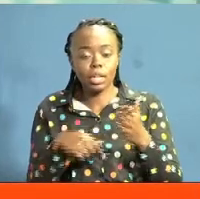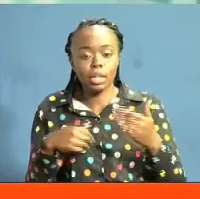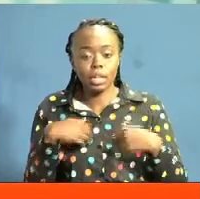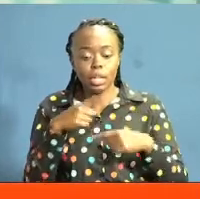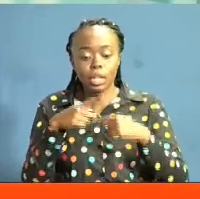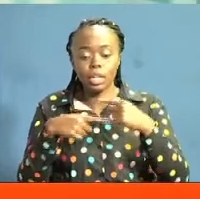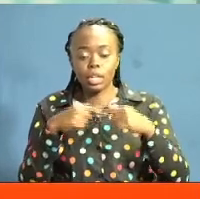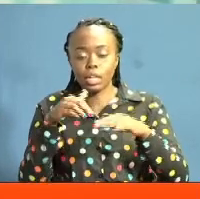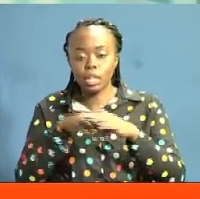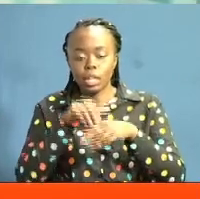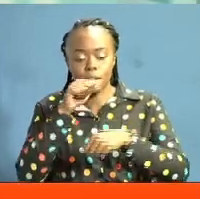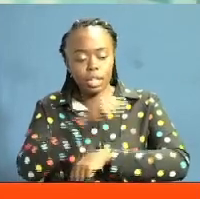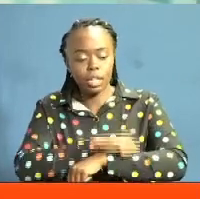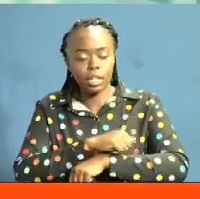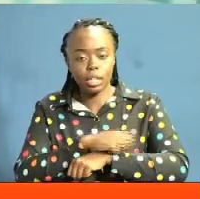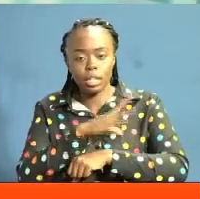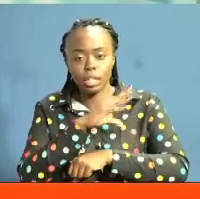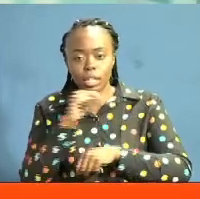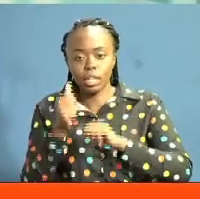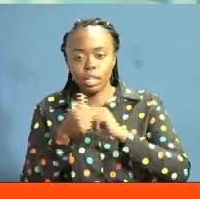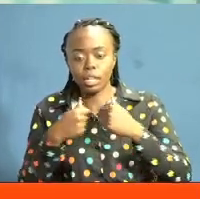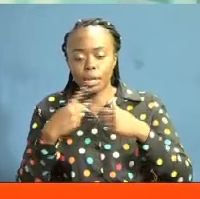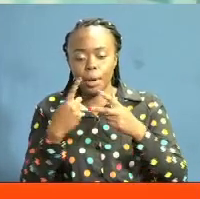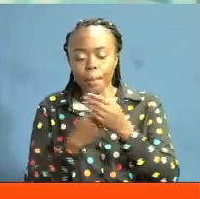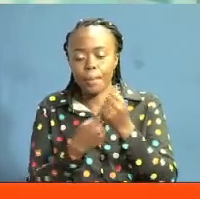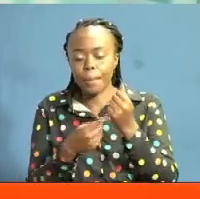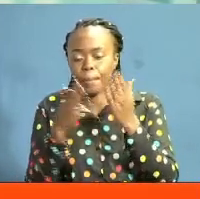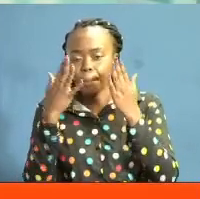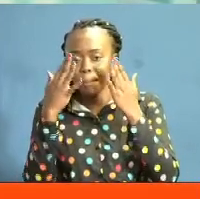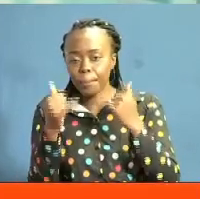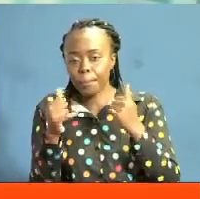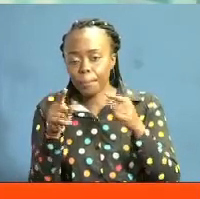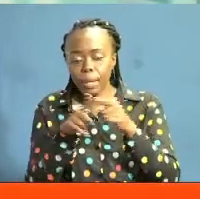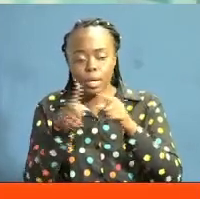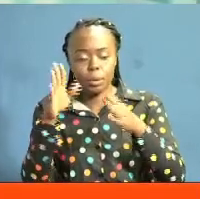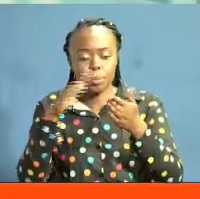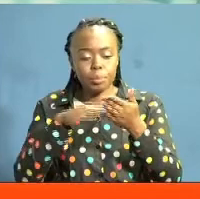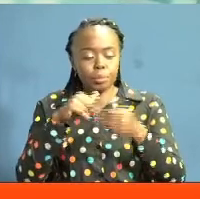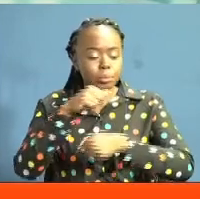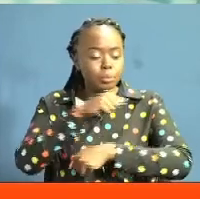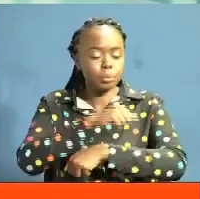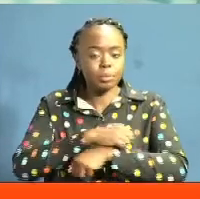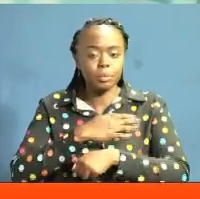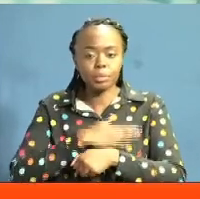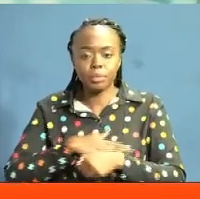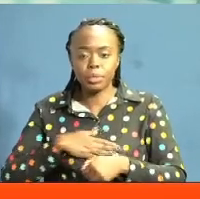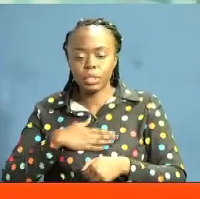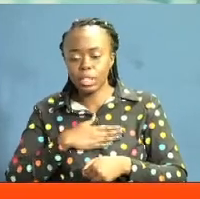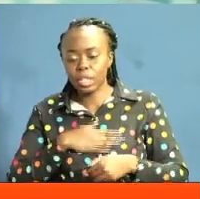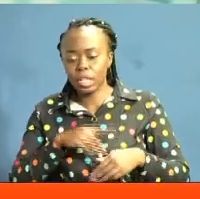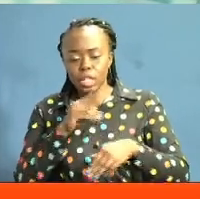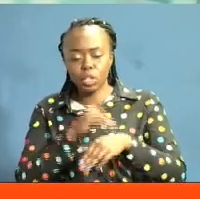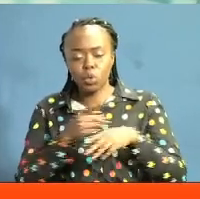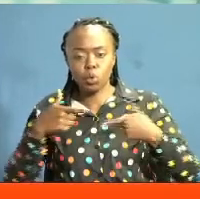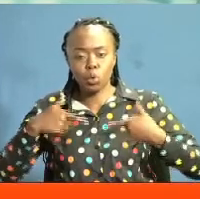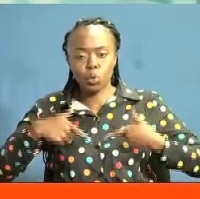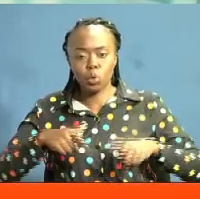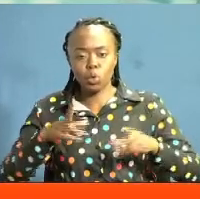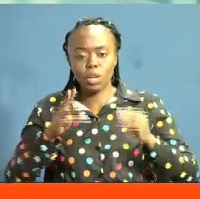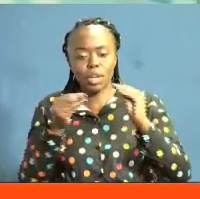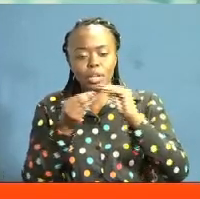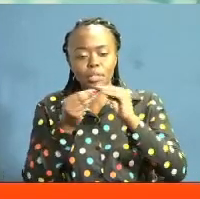to do in school. And between now and when you go back to school, please do not allow a fool to kiss